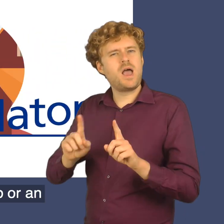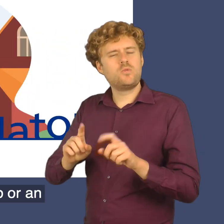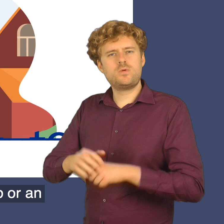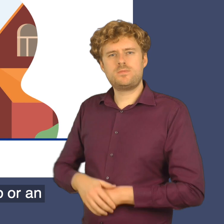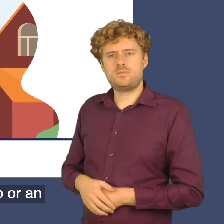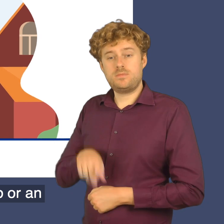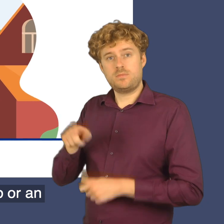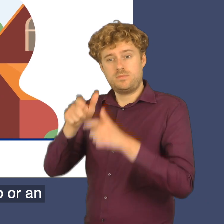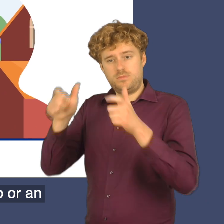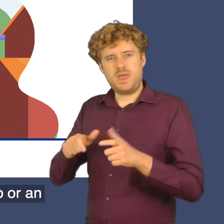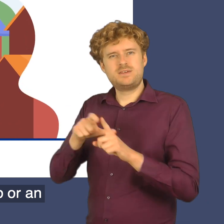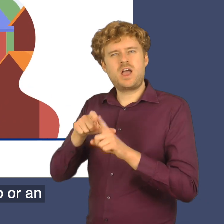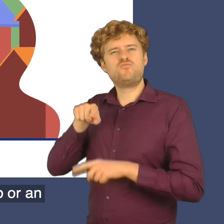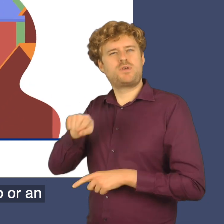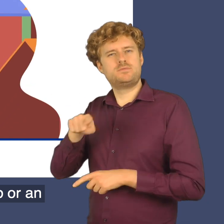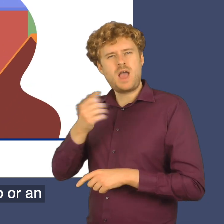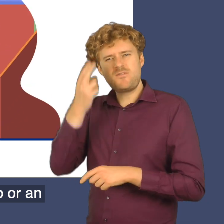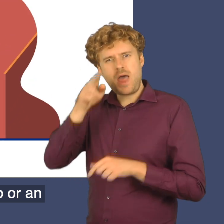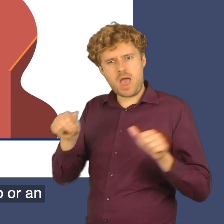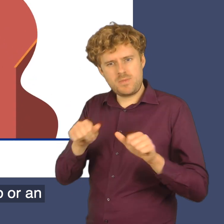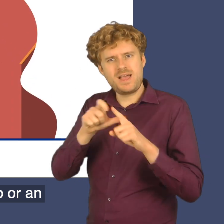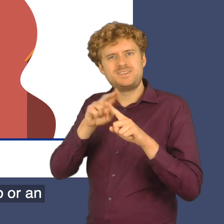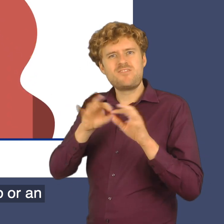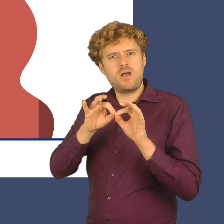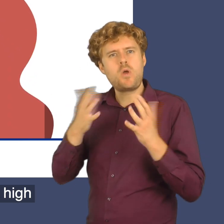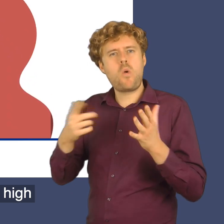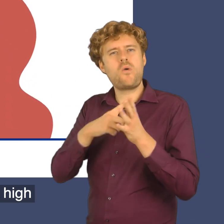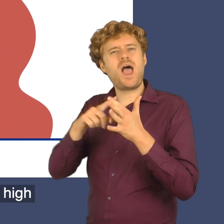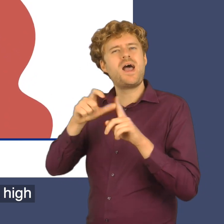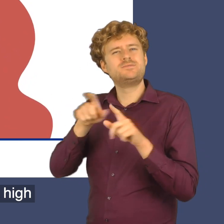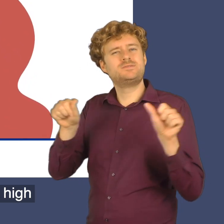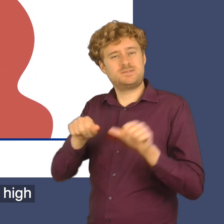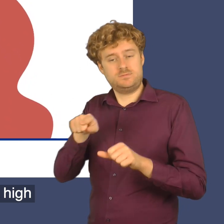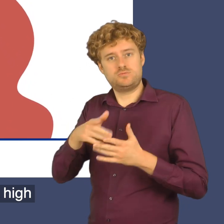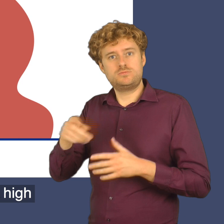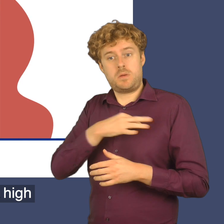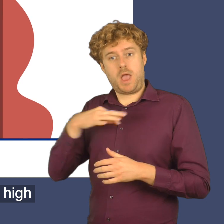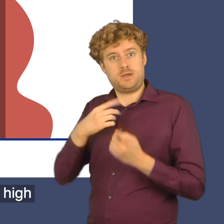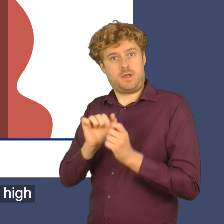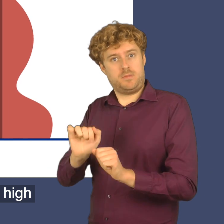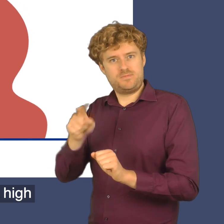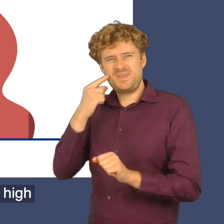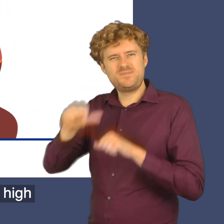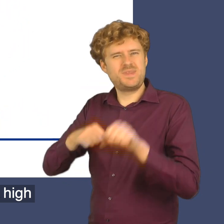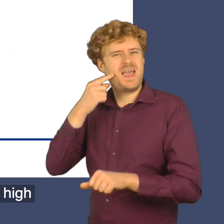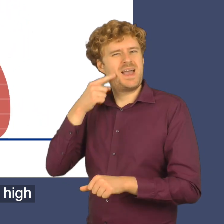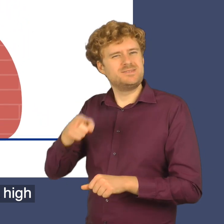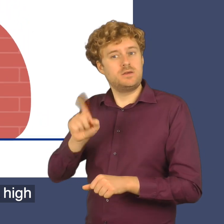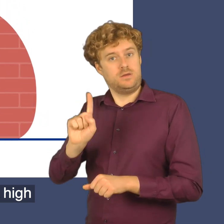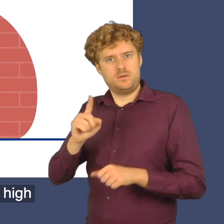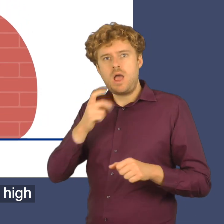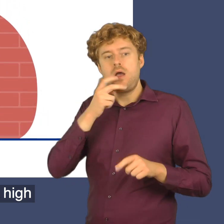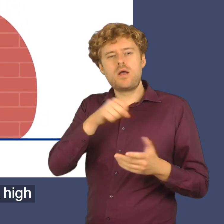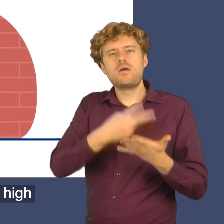A defibrillator, sometimes referred to as a defib or an AED, is an easy-to-use medical device that gives a high-energy